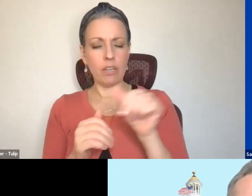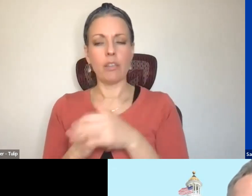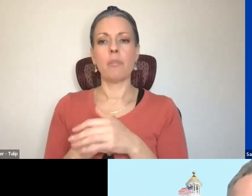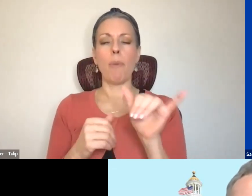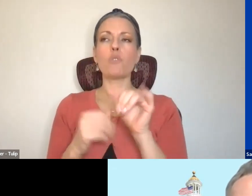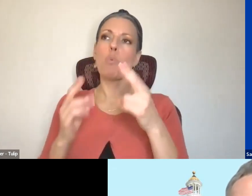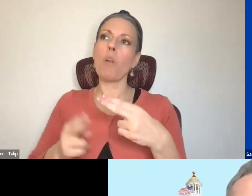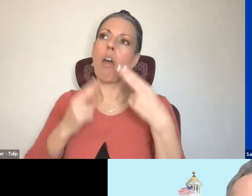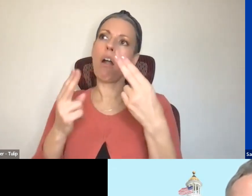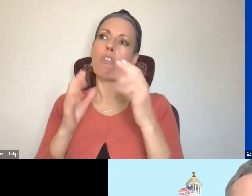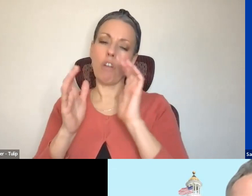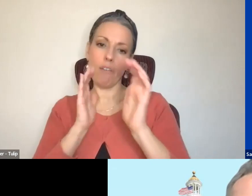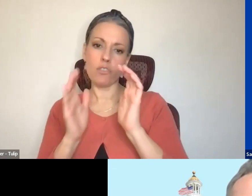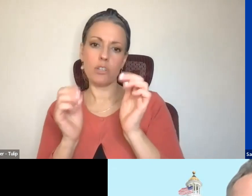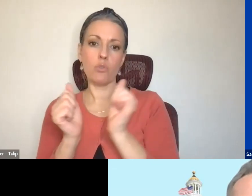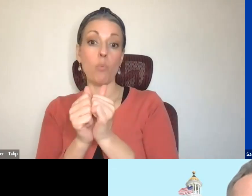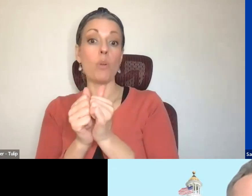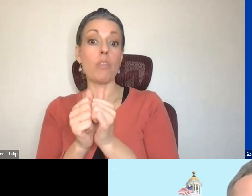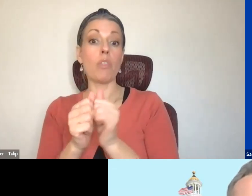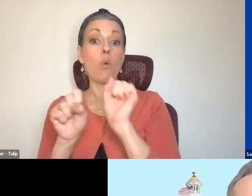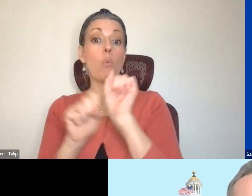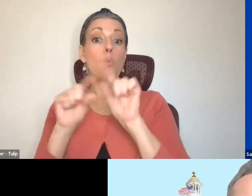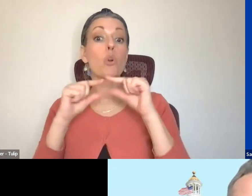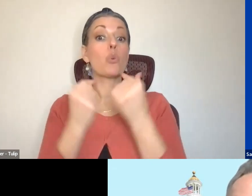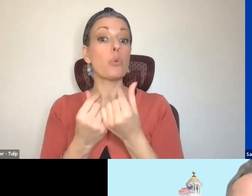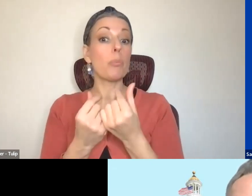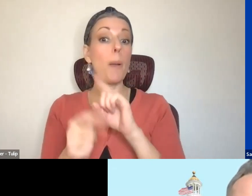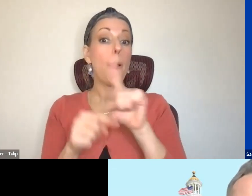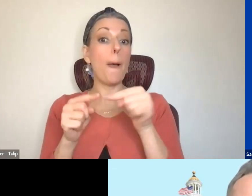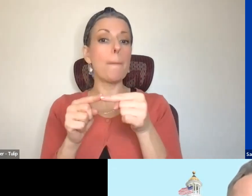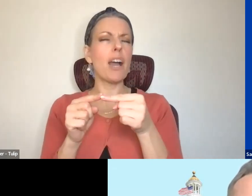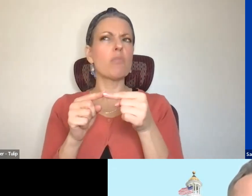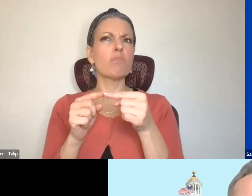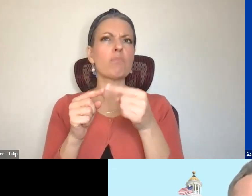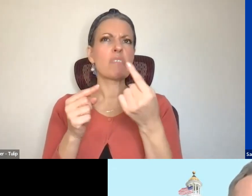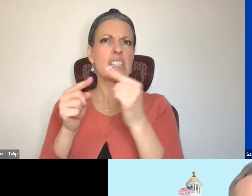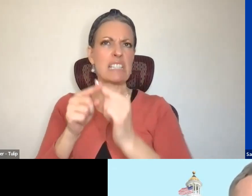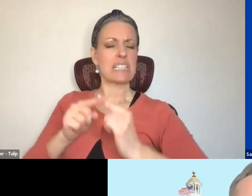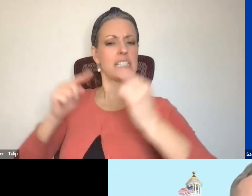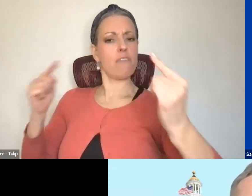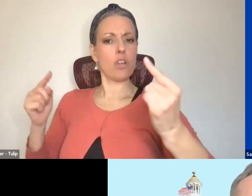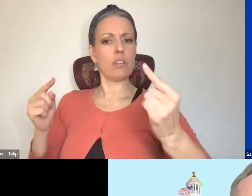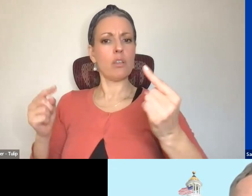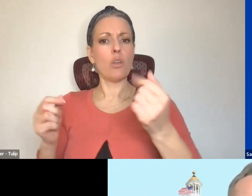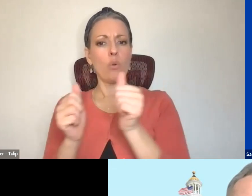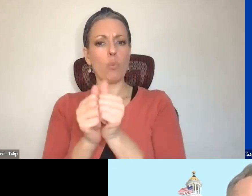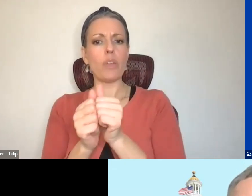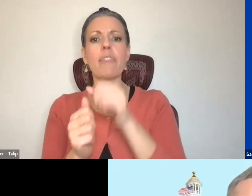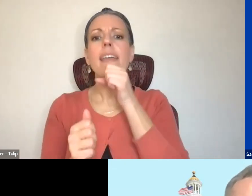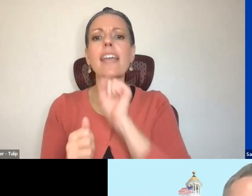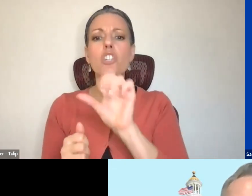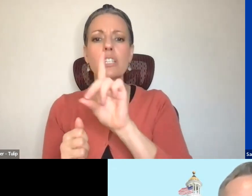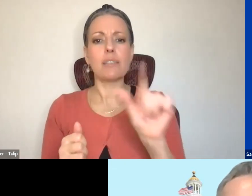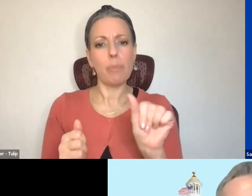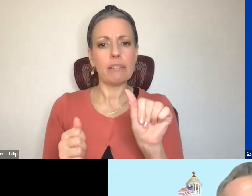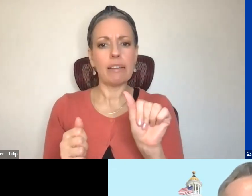want to honor the conversation that happened within the work group that was about the distinctions between aging and disability as it